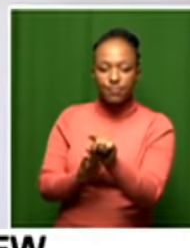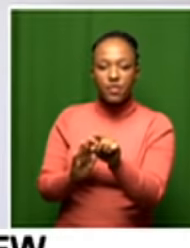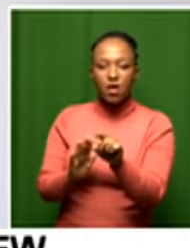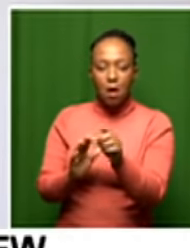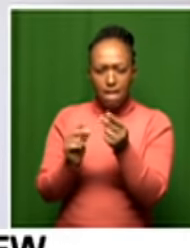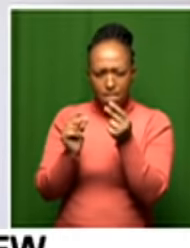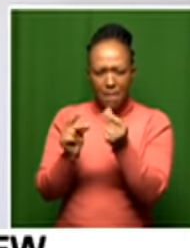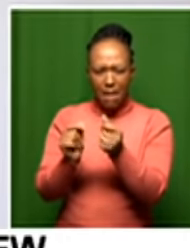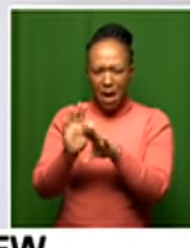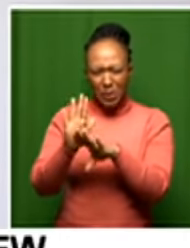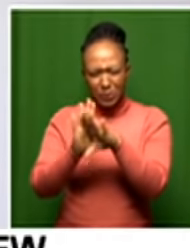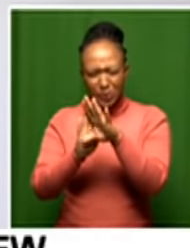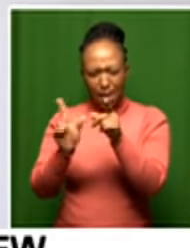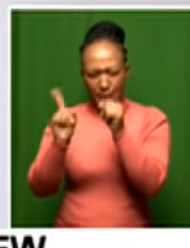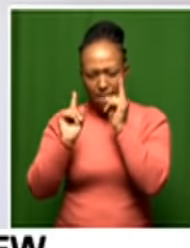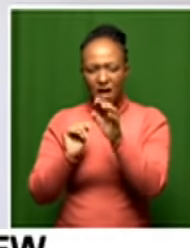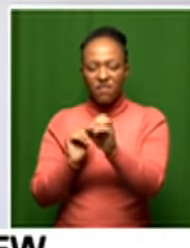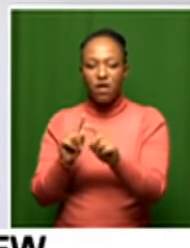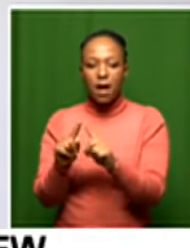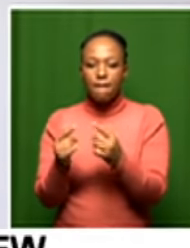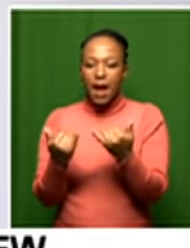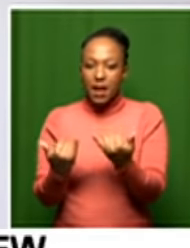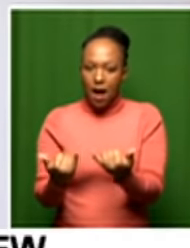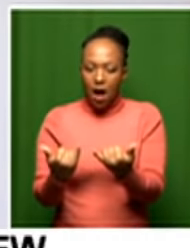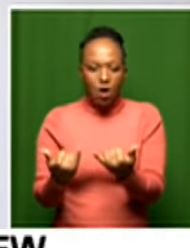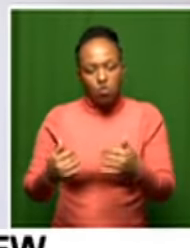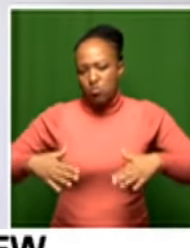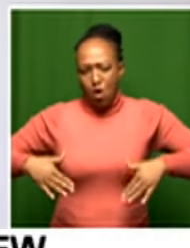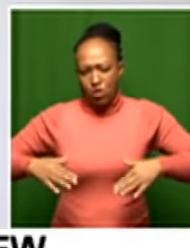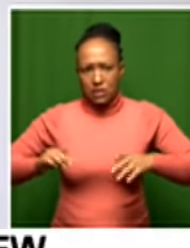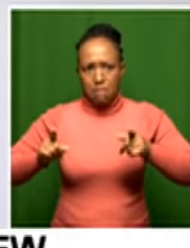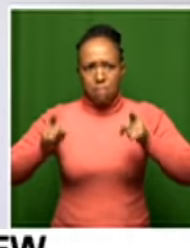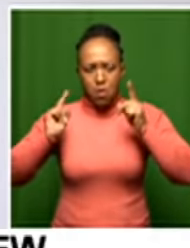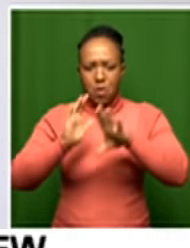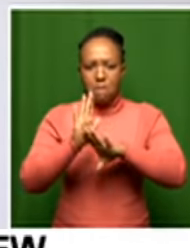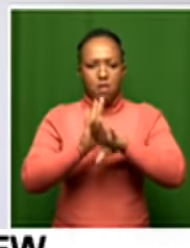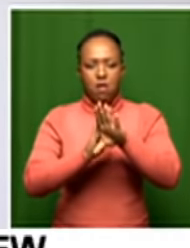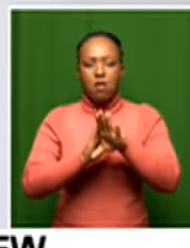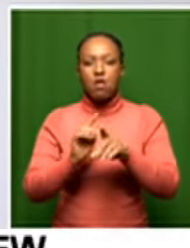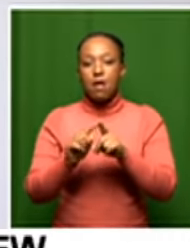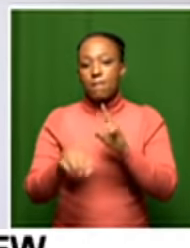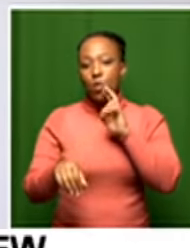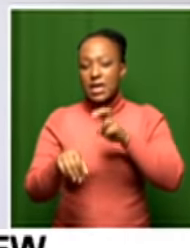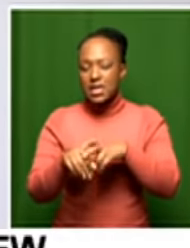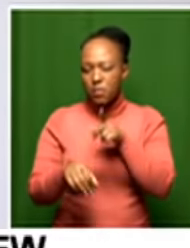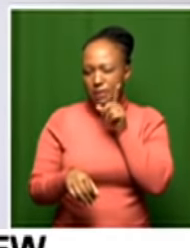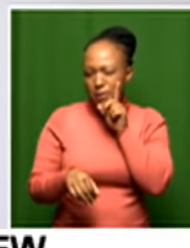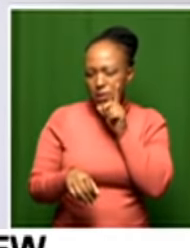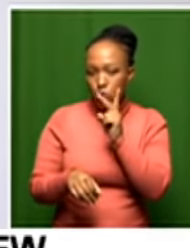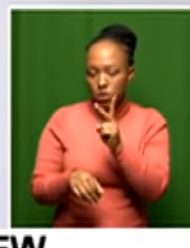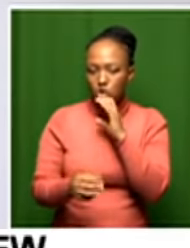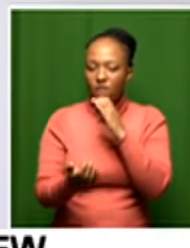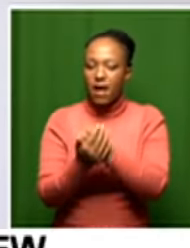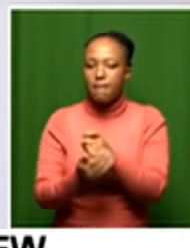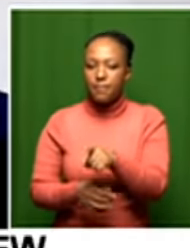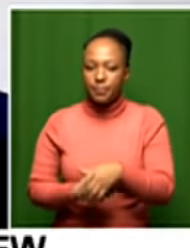a sharper trajectory then. We're not quite so steep at this stage. I think it does need a bit of closer look, though, to confirm